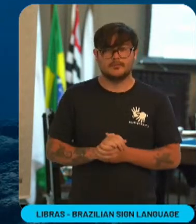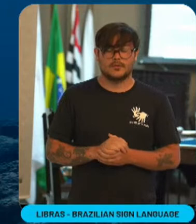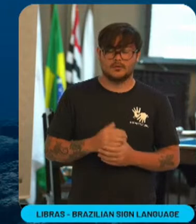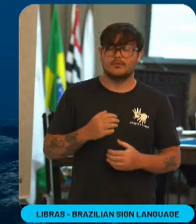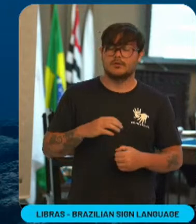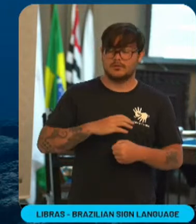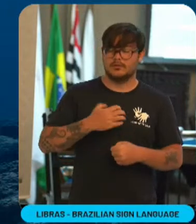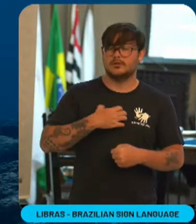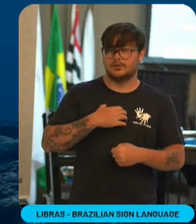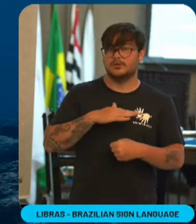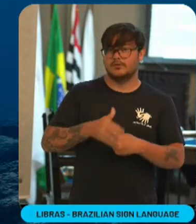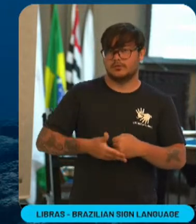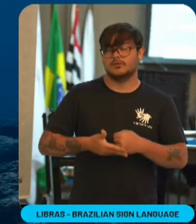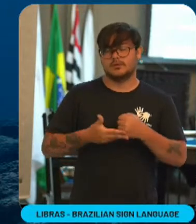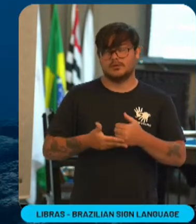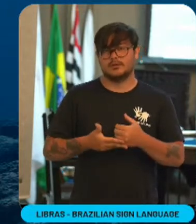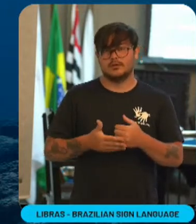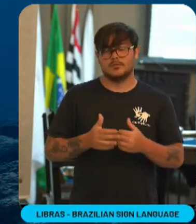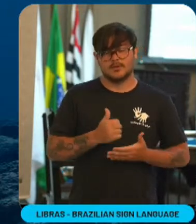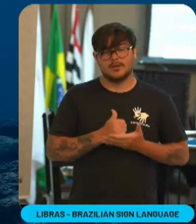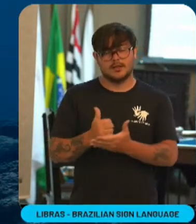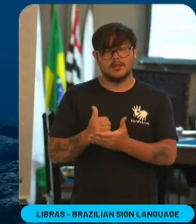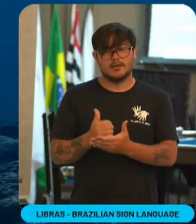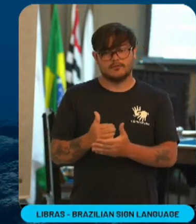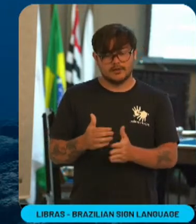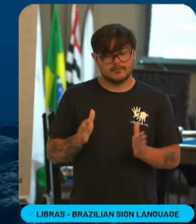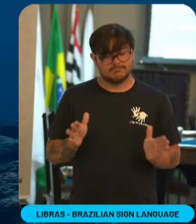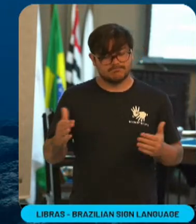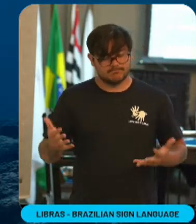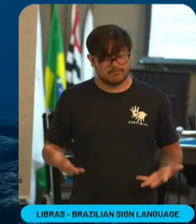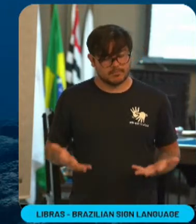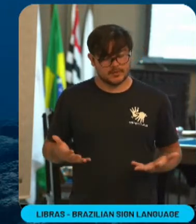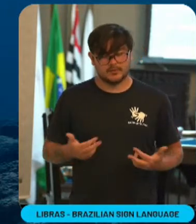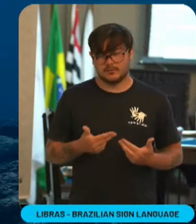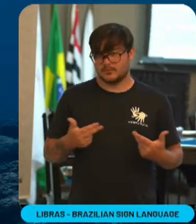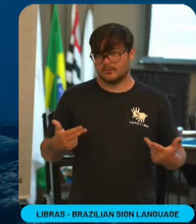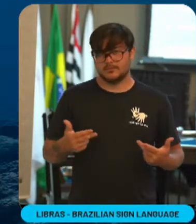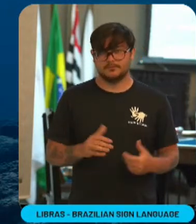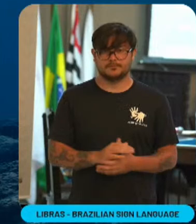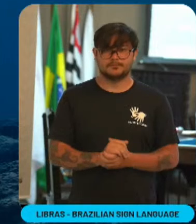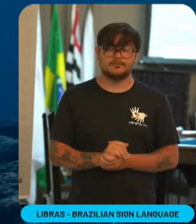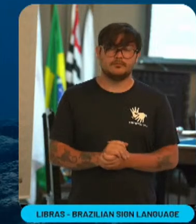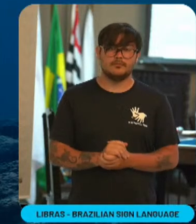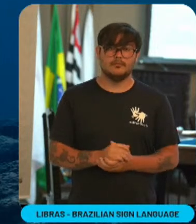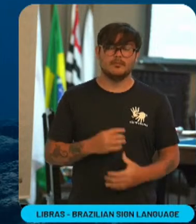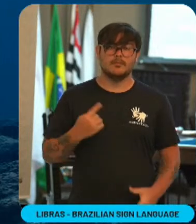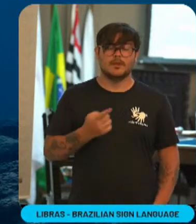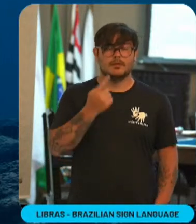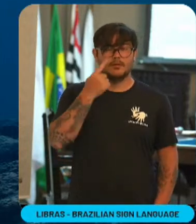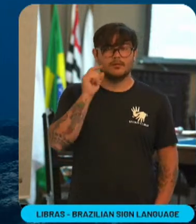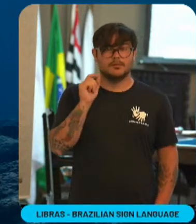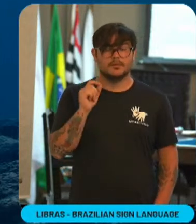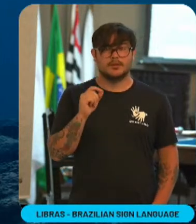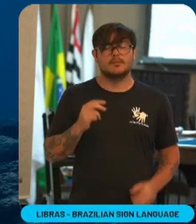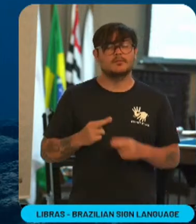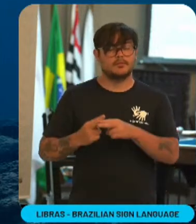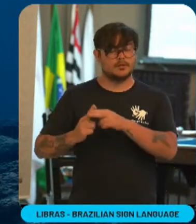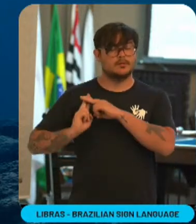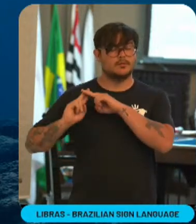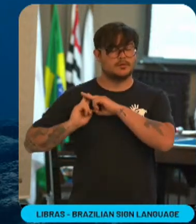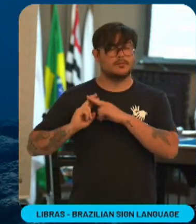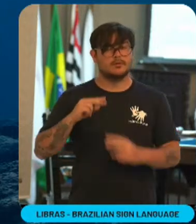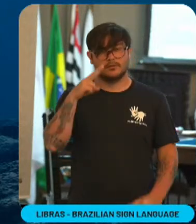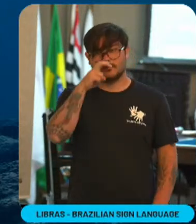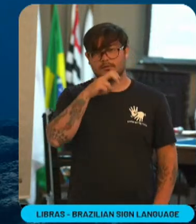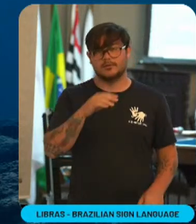a very sustainable way to transport major loads. And we see that as a